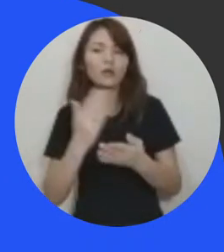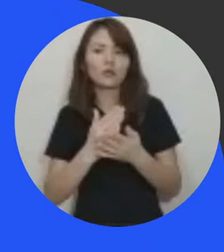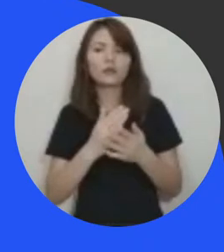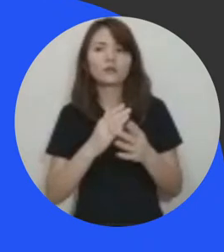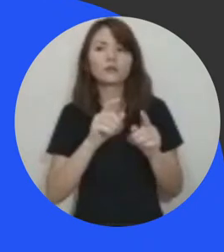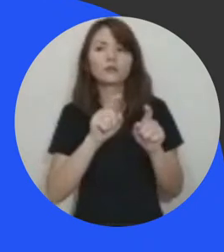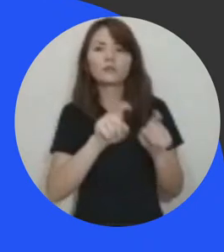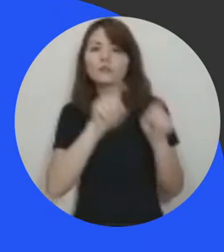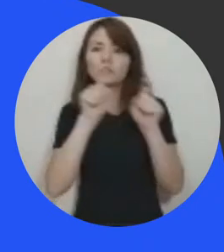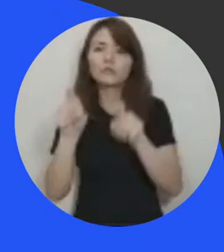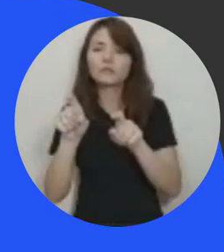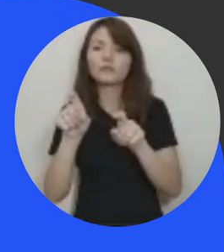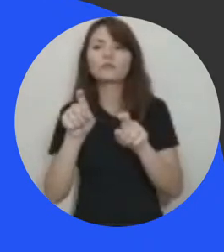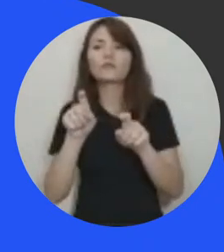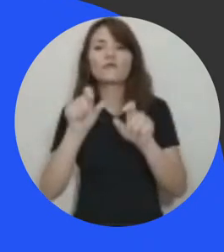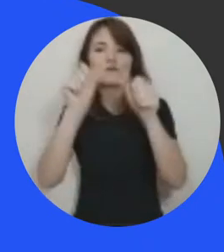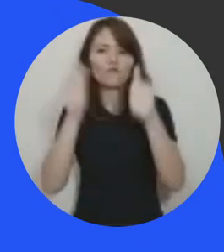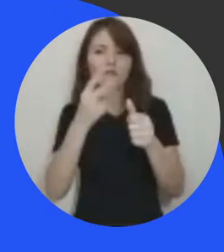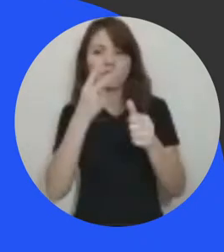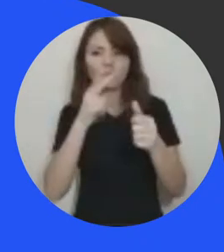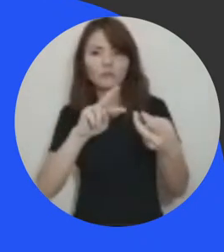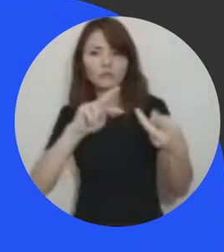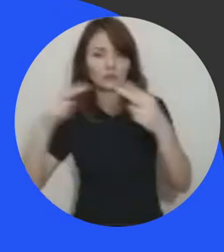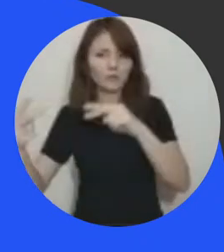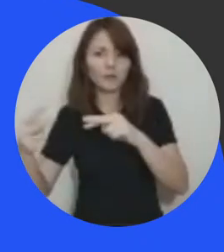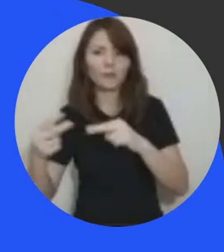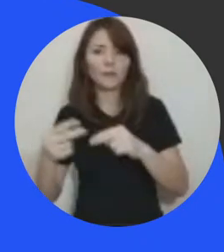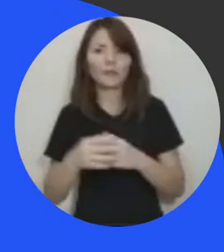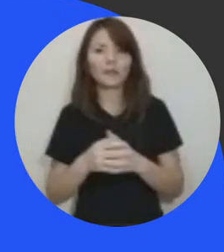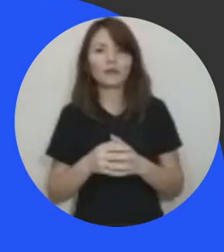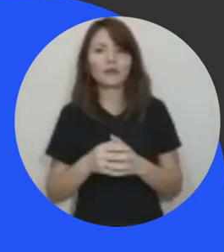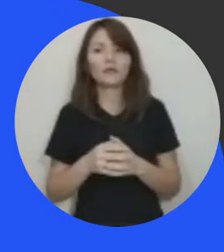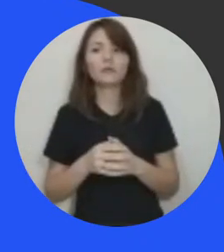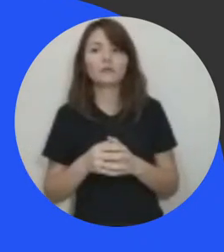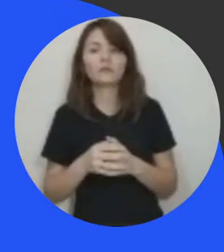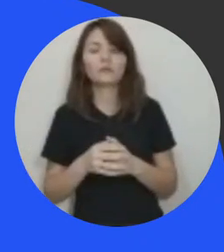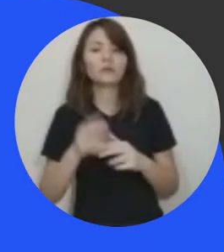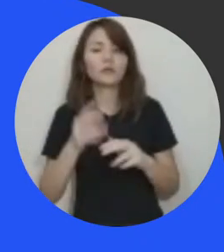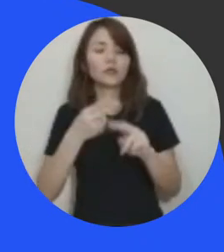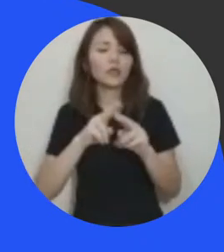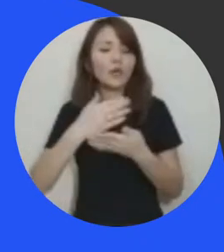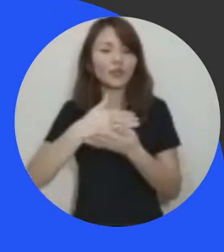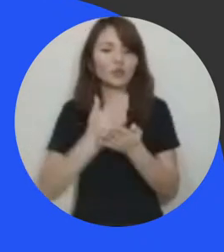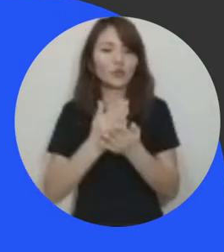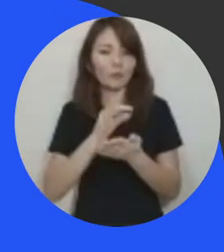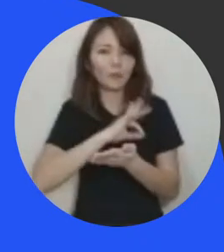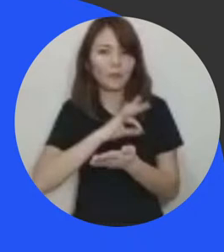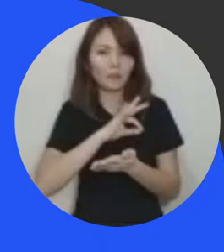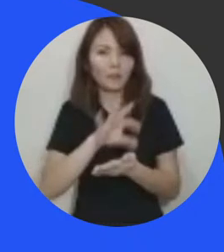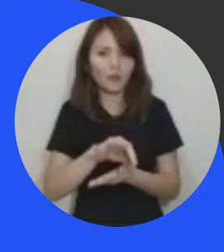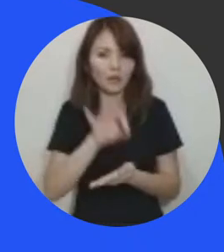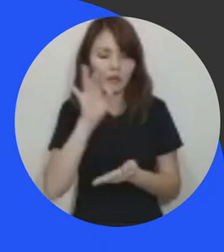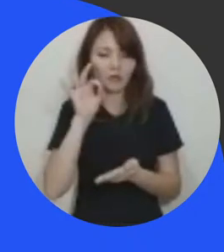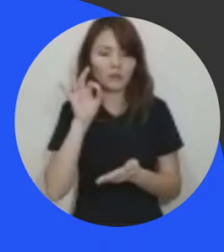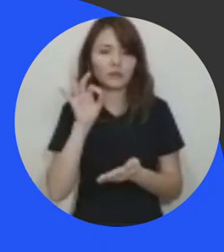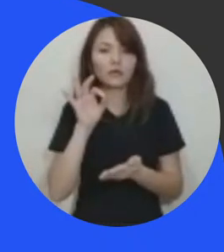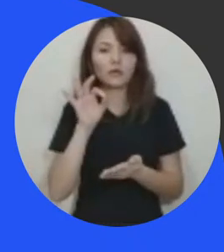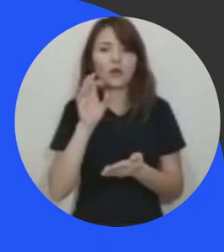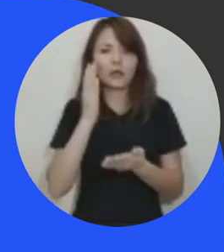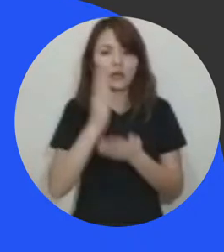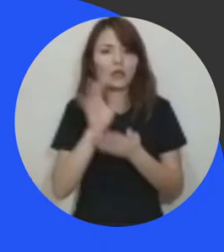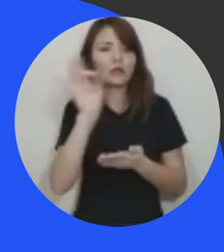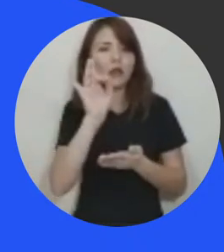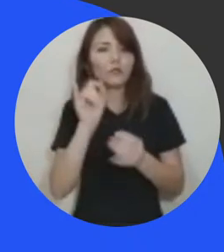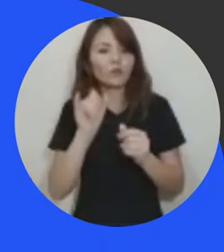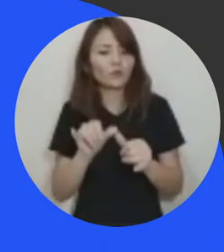of an office stapler, up to instruments like a NovaSeq, which are the size of a washing machine. And they can handle different numbers